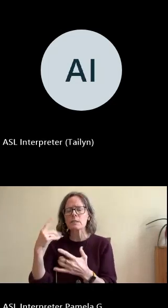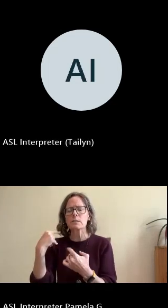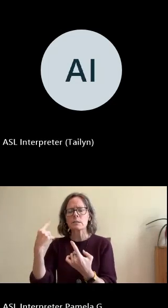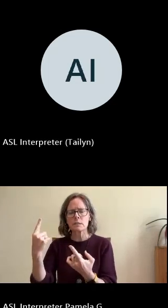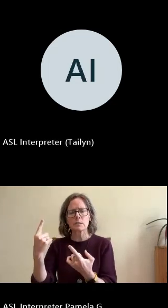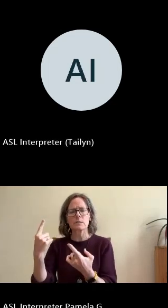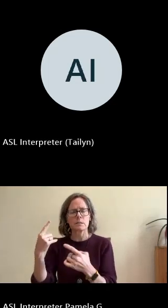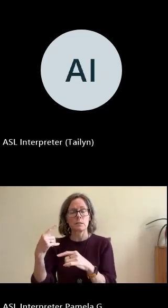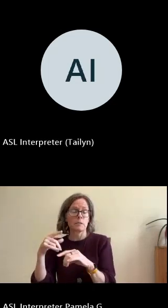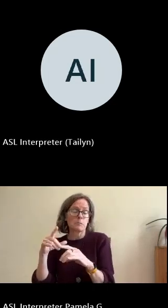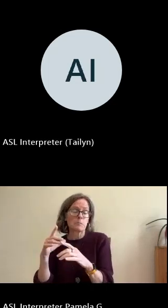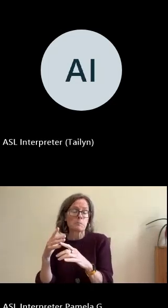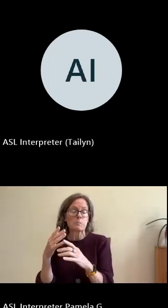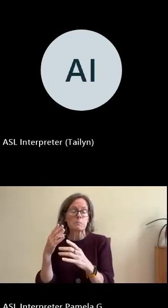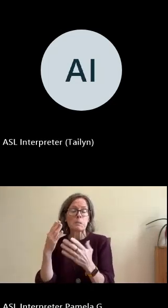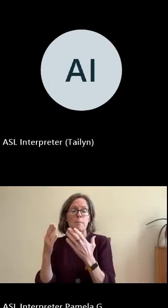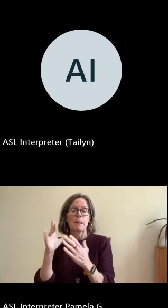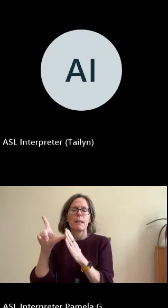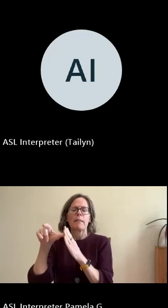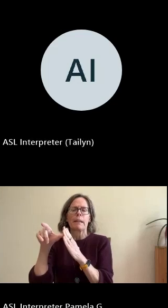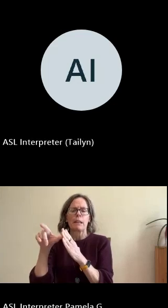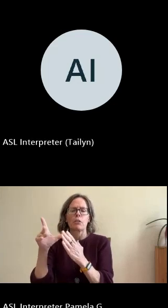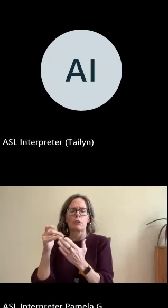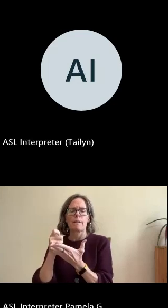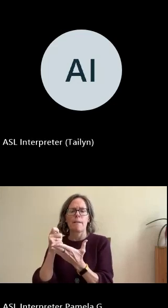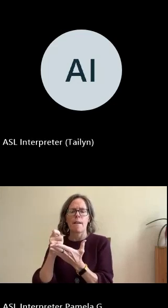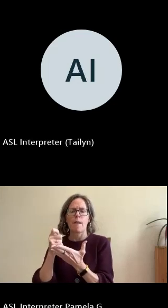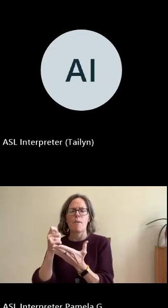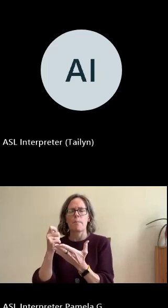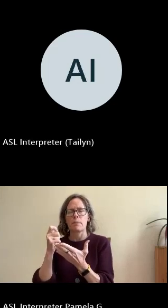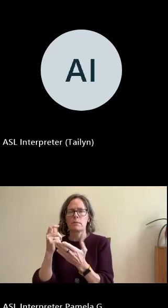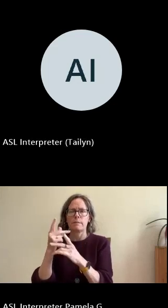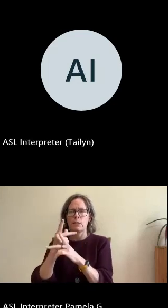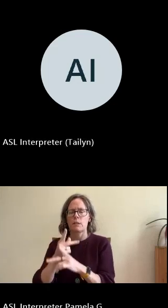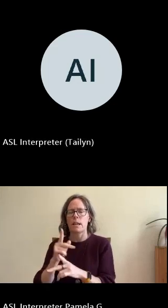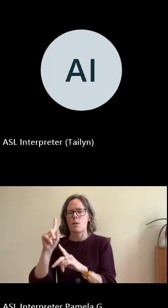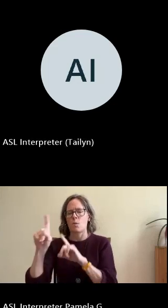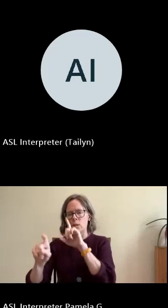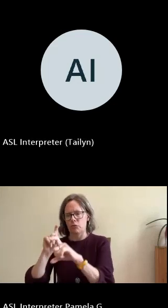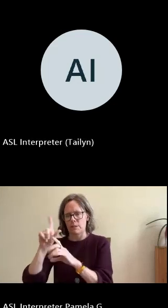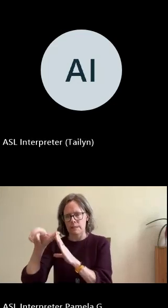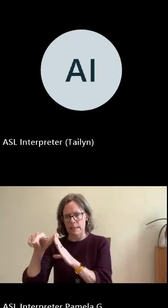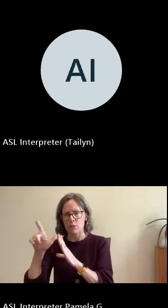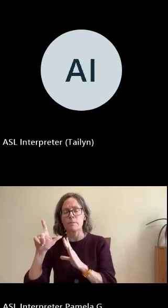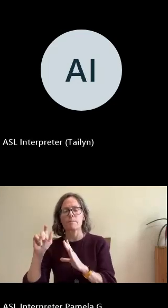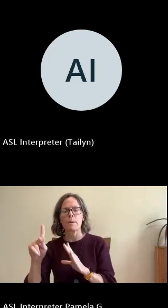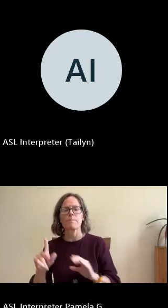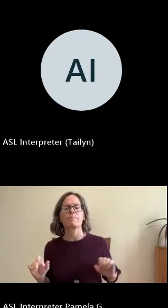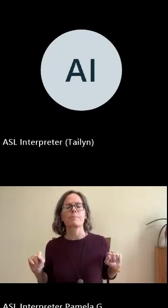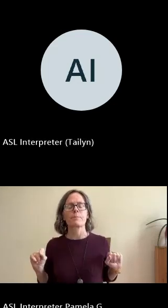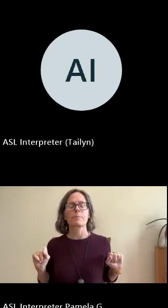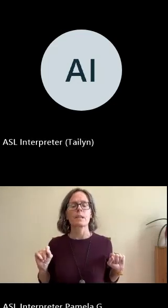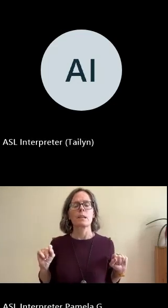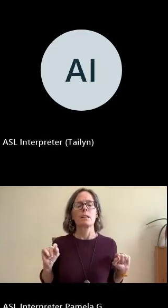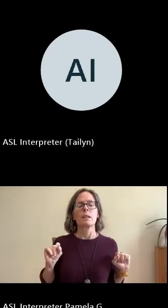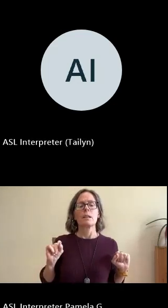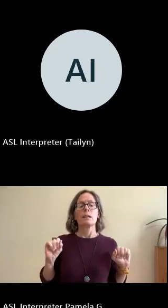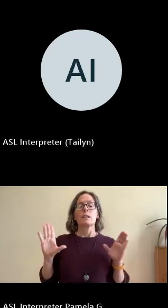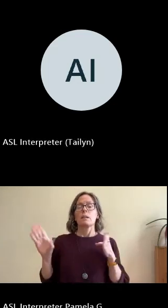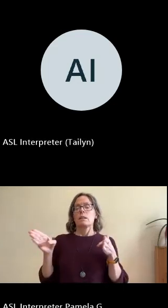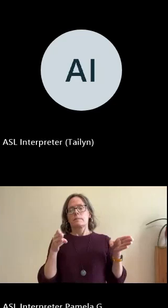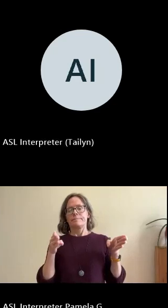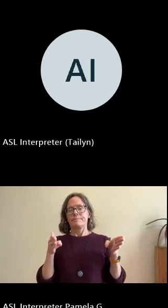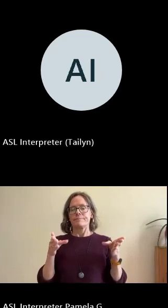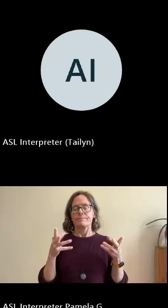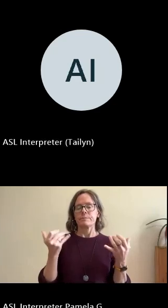it might help with questions later regarding what we have for state employment. So I